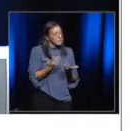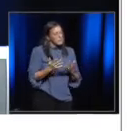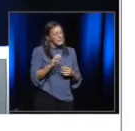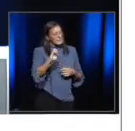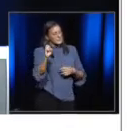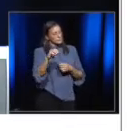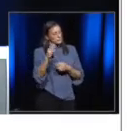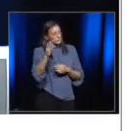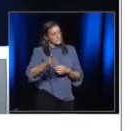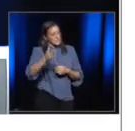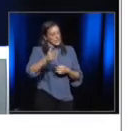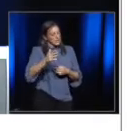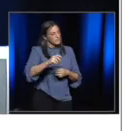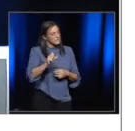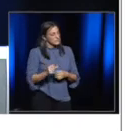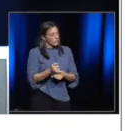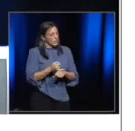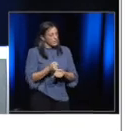of the South Island.